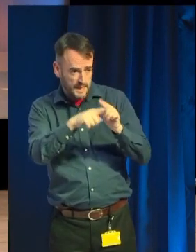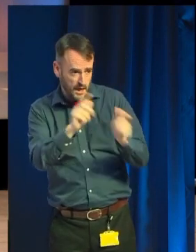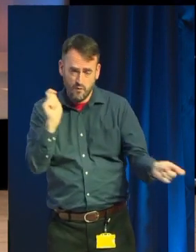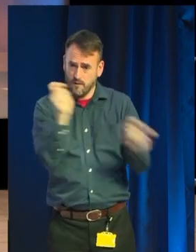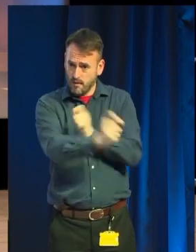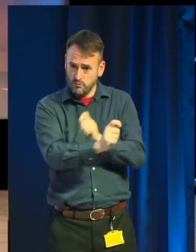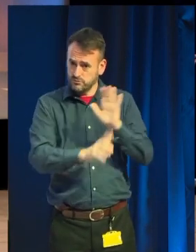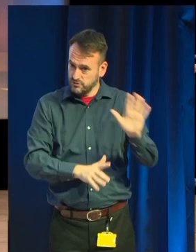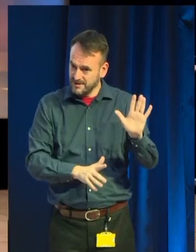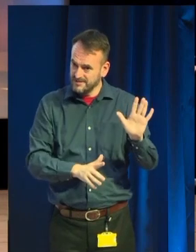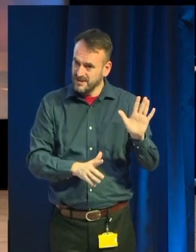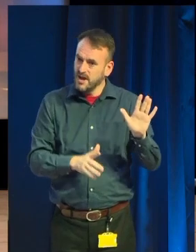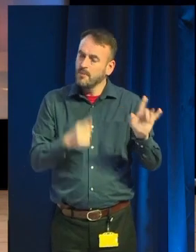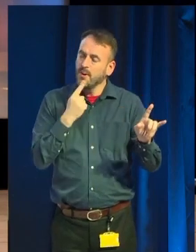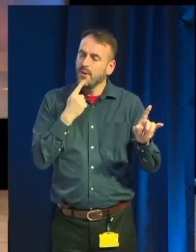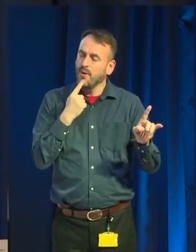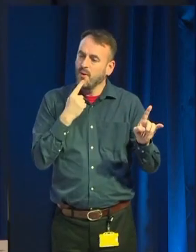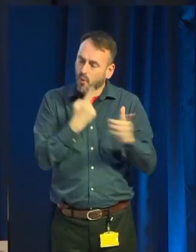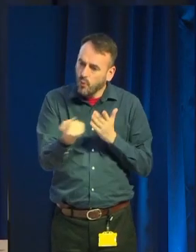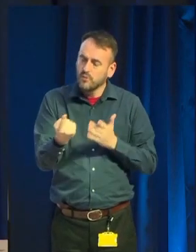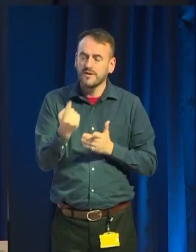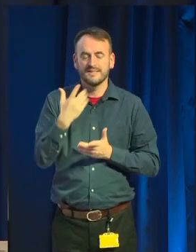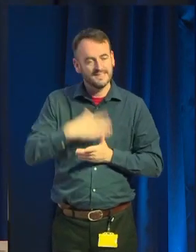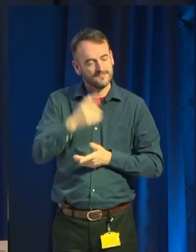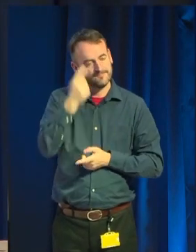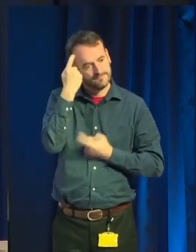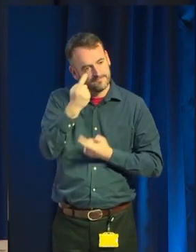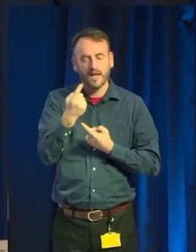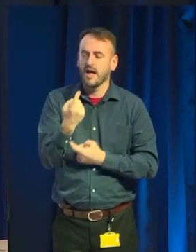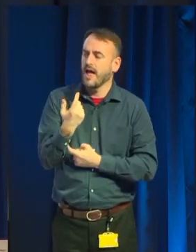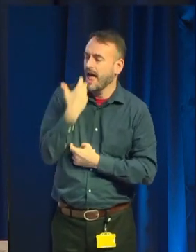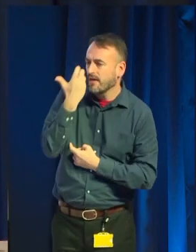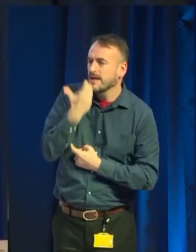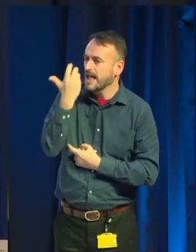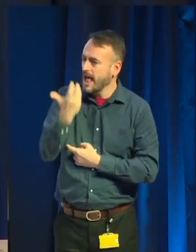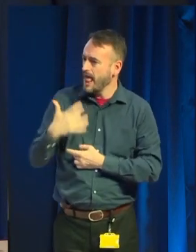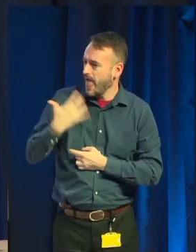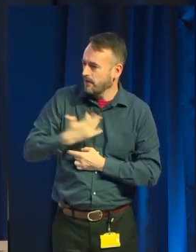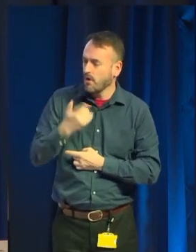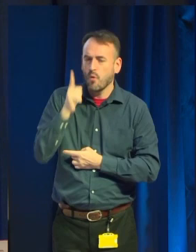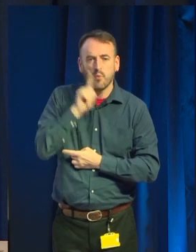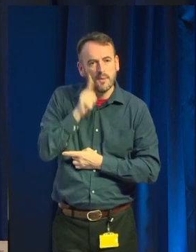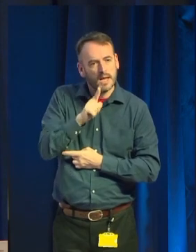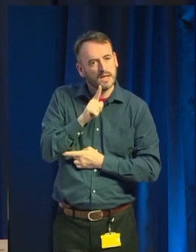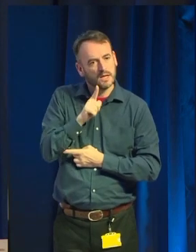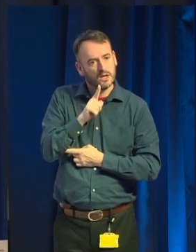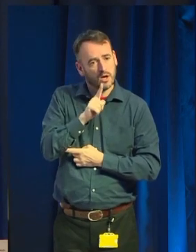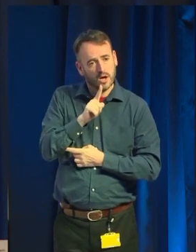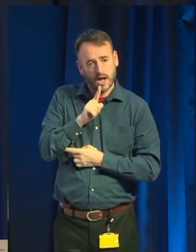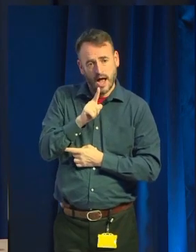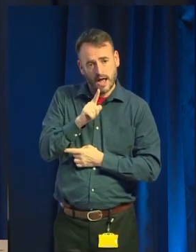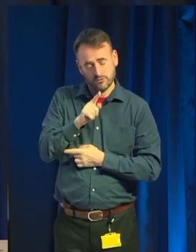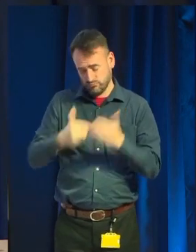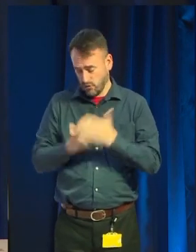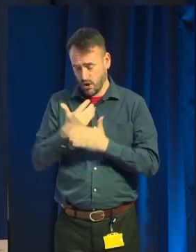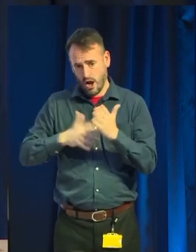women encounter on a daily basis. I think it only means being aware of the cultural